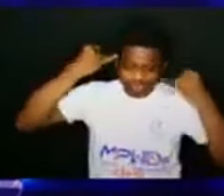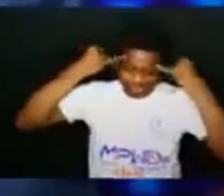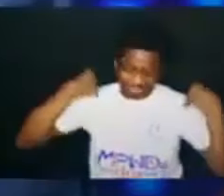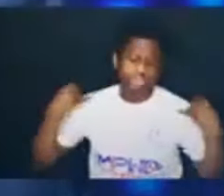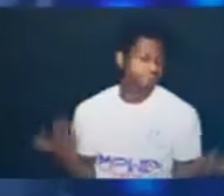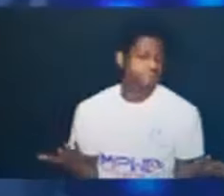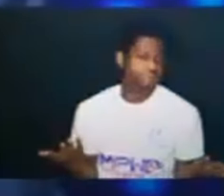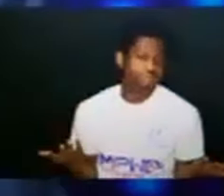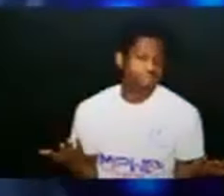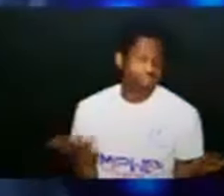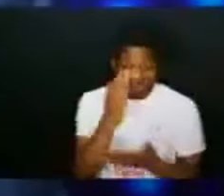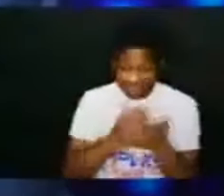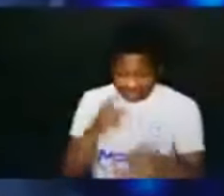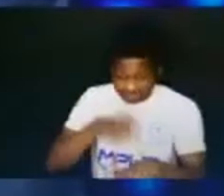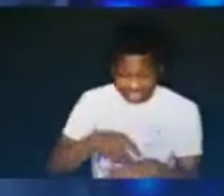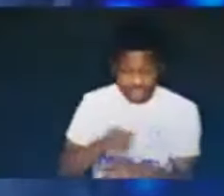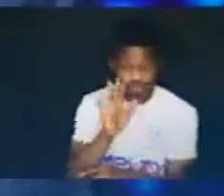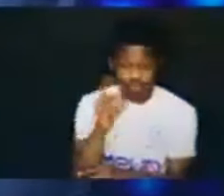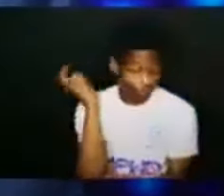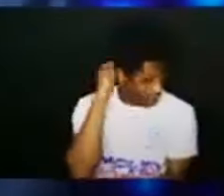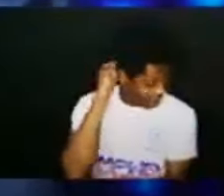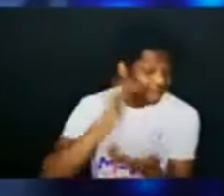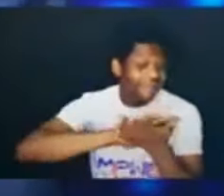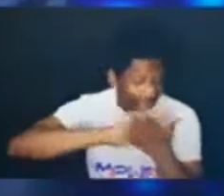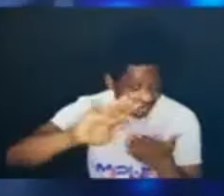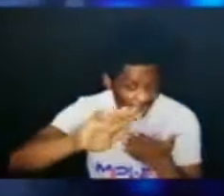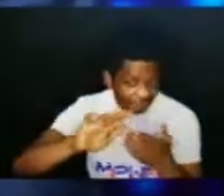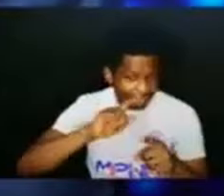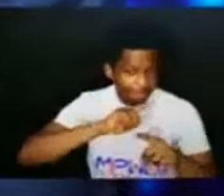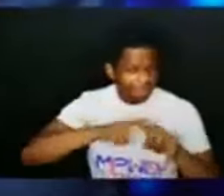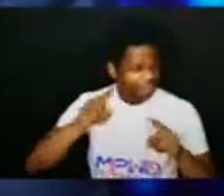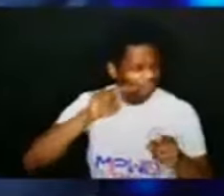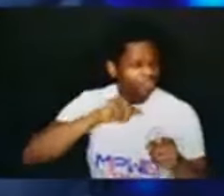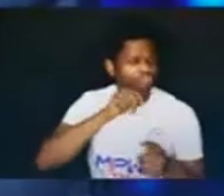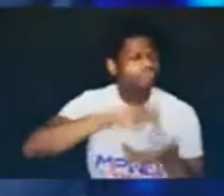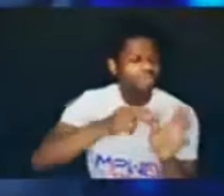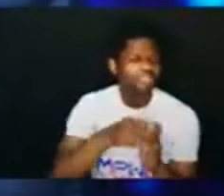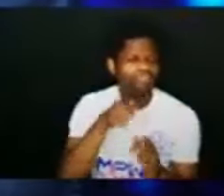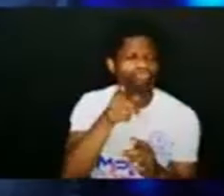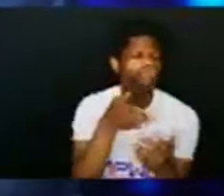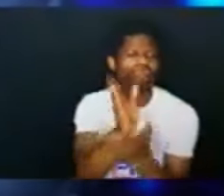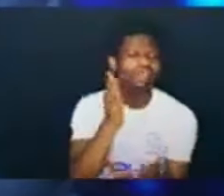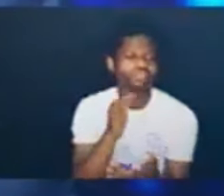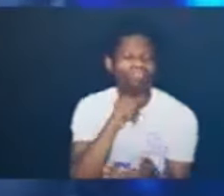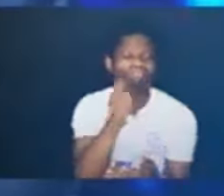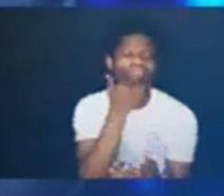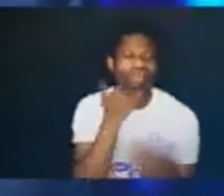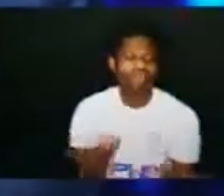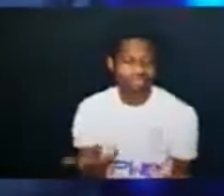So sometimes your conscience is clear. But it doesn't mean you are innocent. Because we